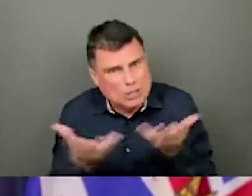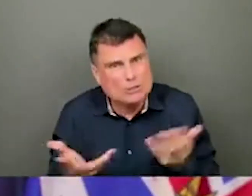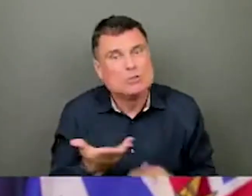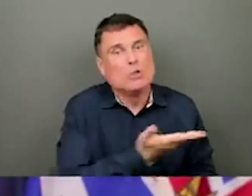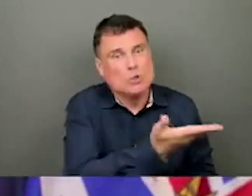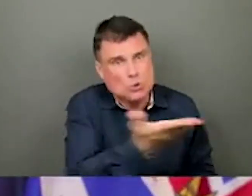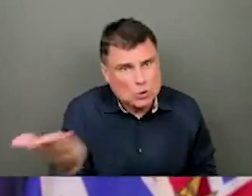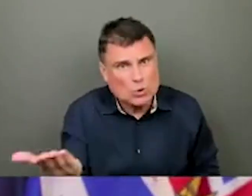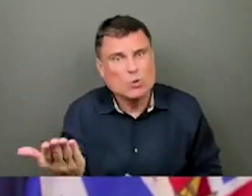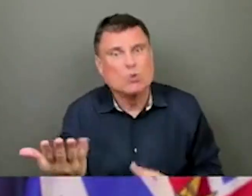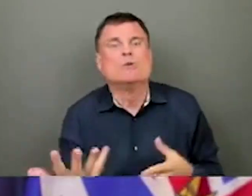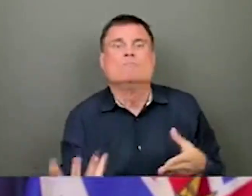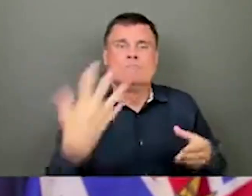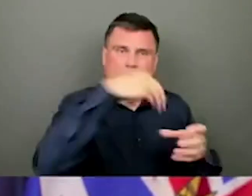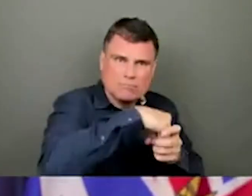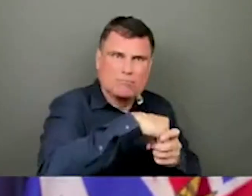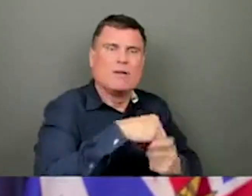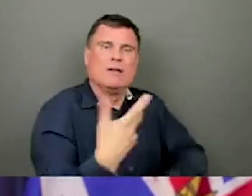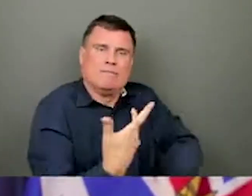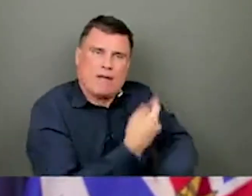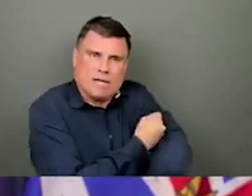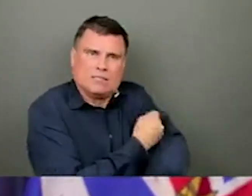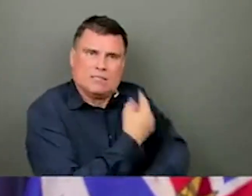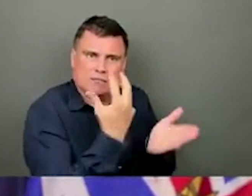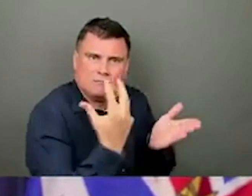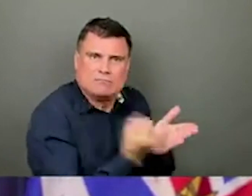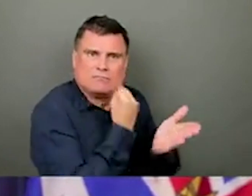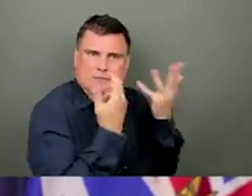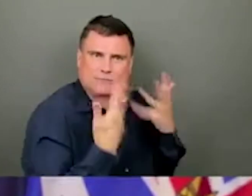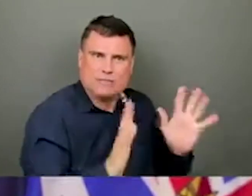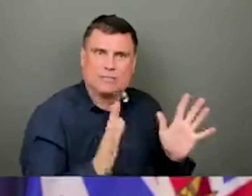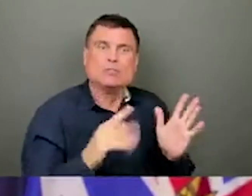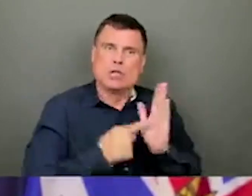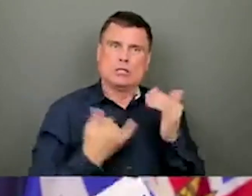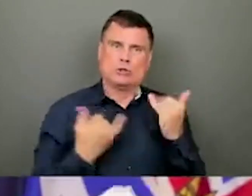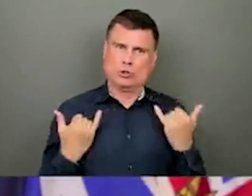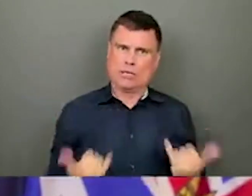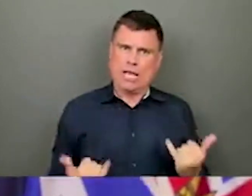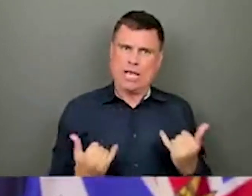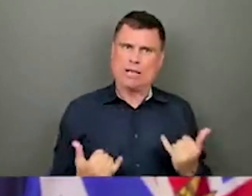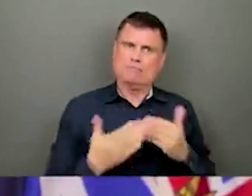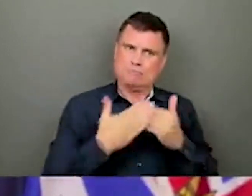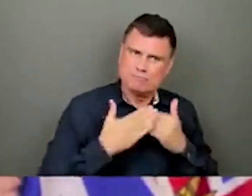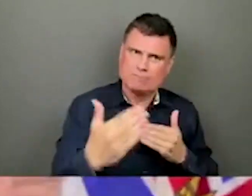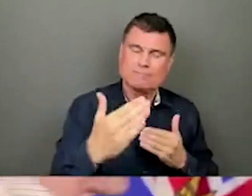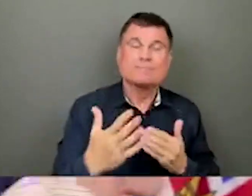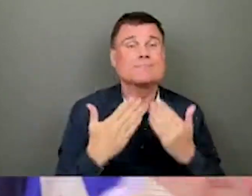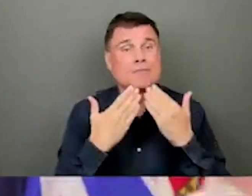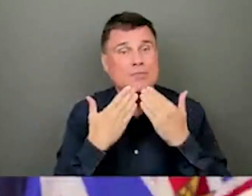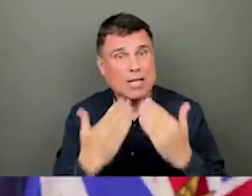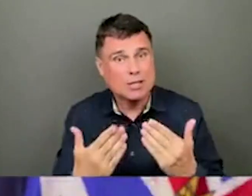get vaccinated and to do so today. Thank you very much. I'll hand it back to the Premier.